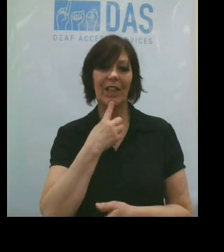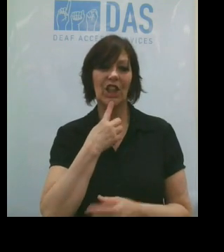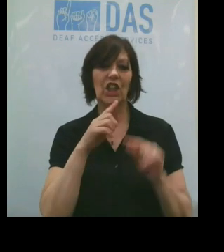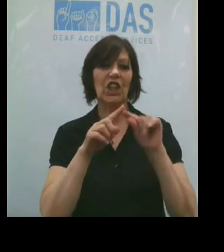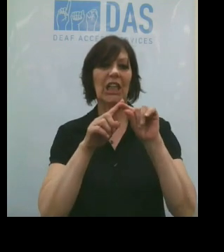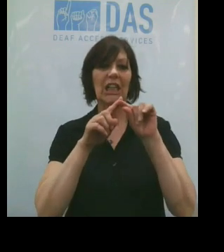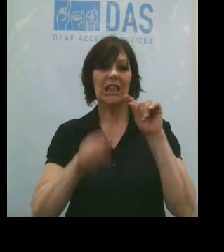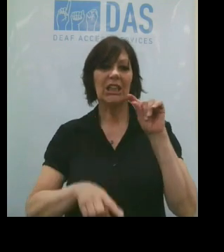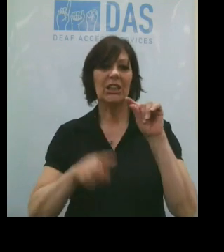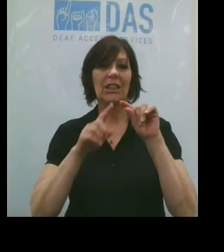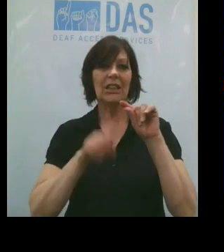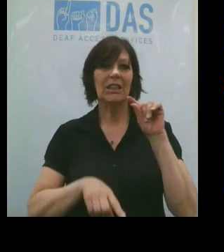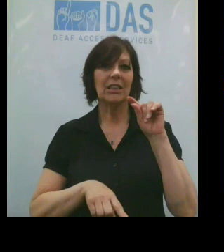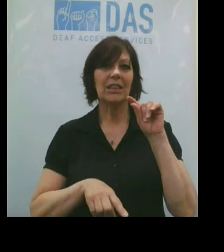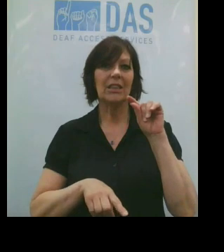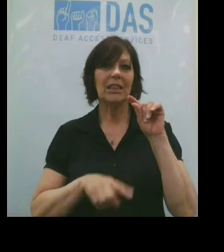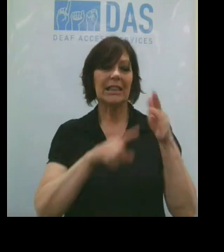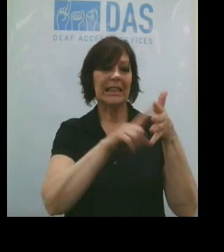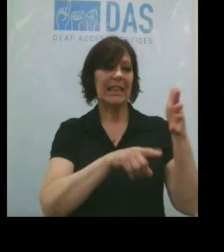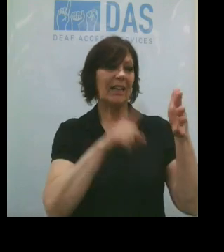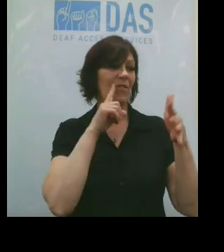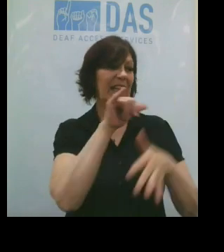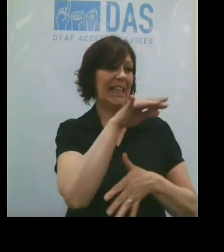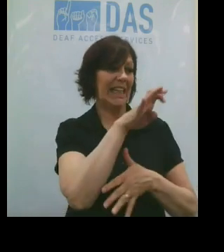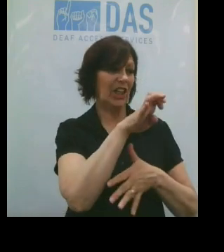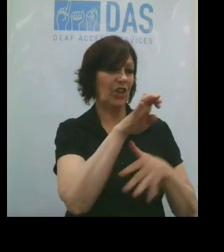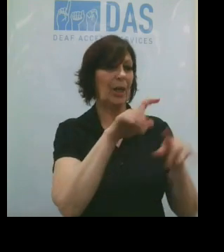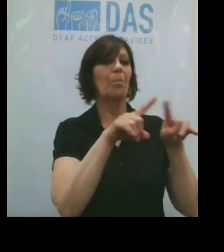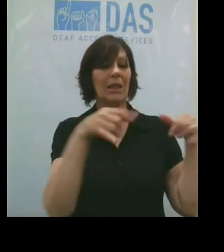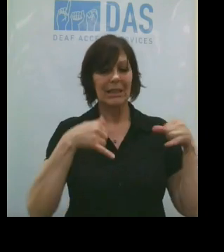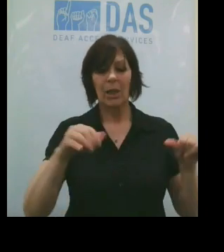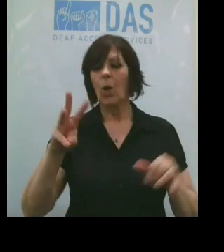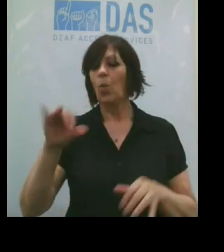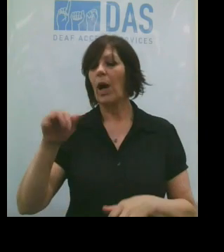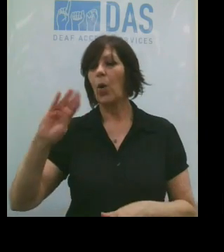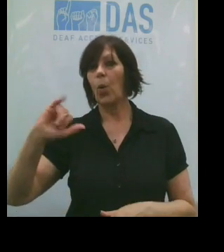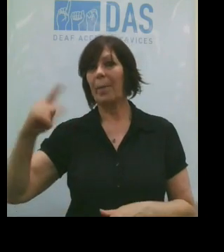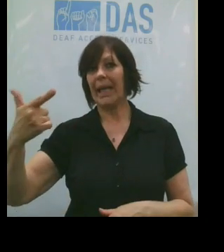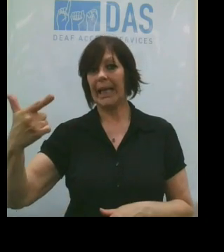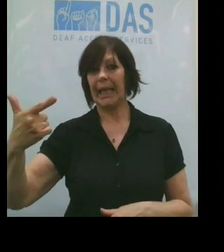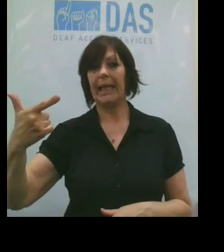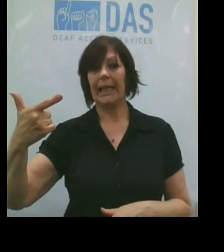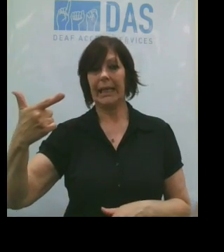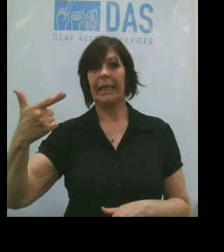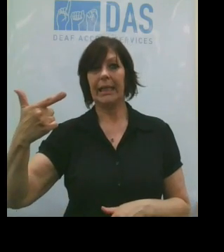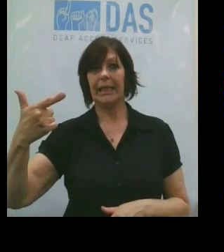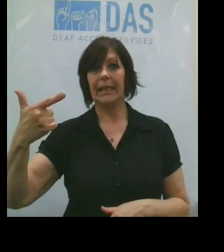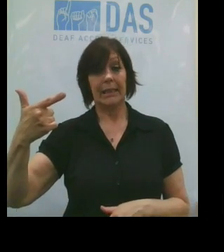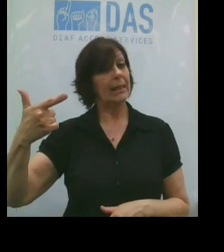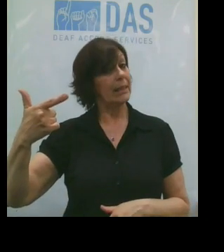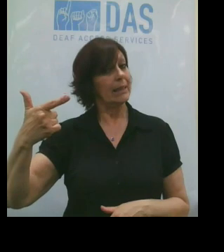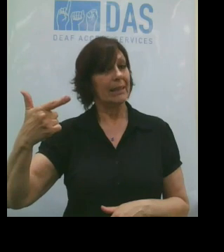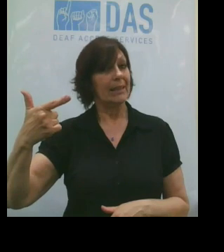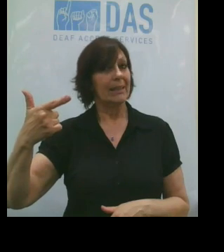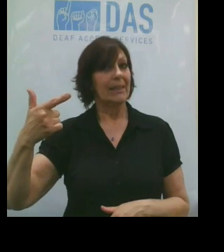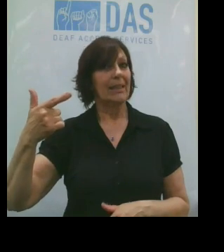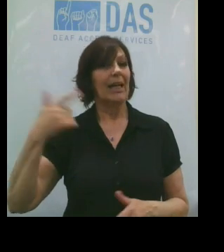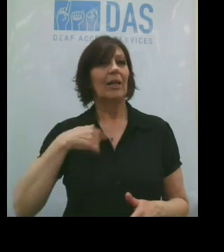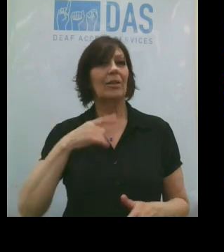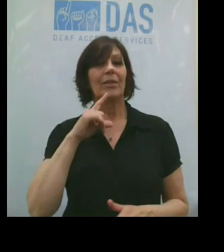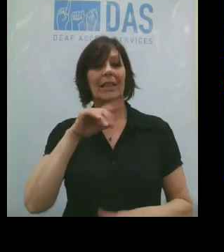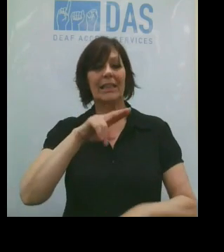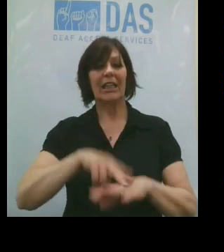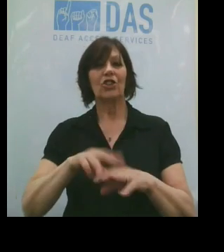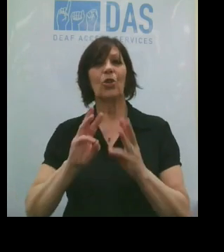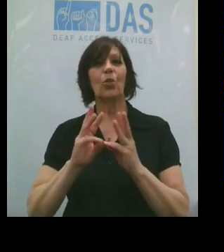warning appears to have been canceled for Erie County, but it still exists for Wyoming County, and I would not be surprised to see the National Weather Service,